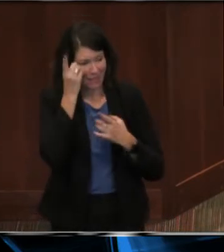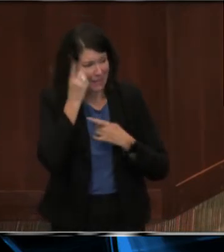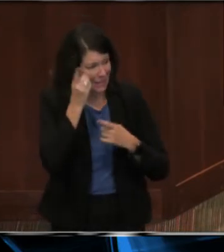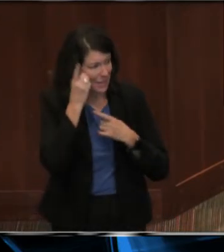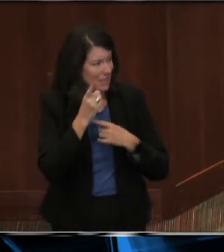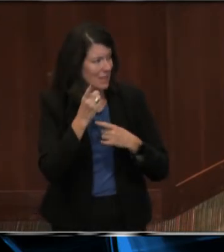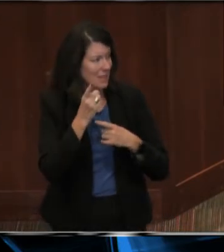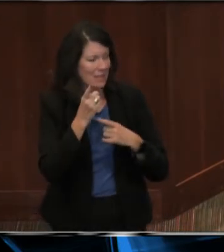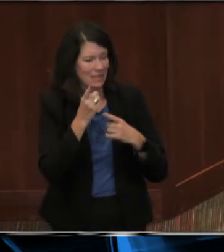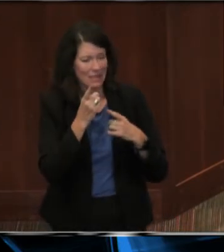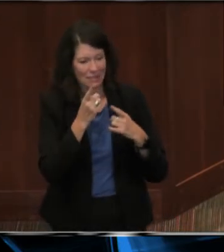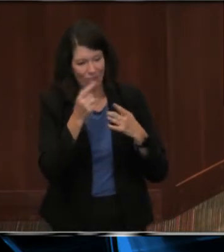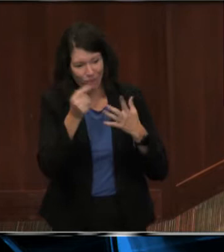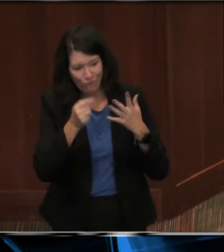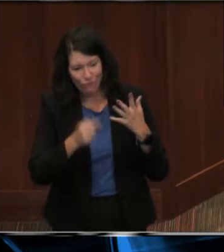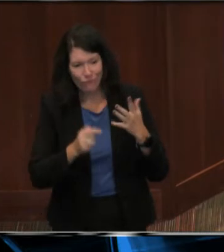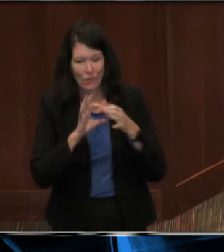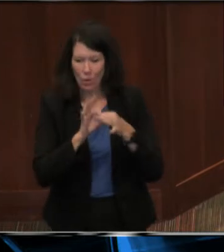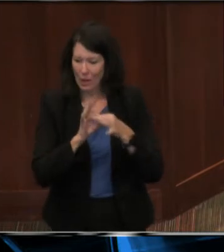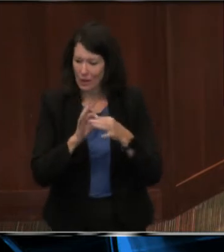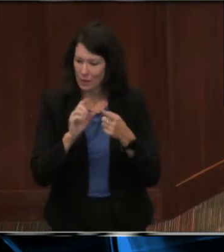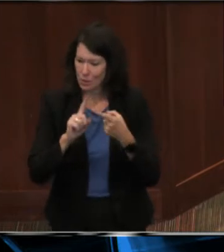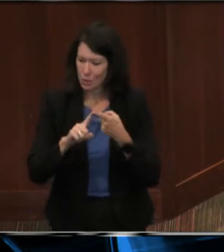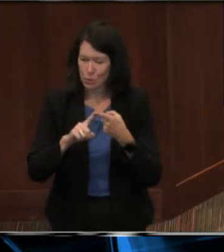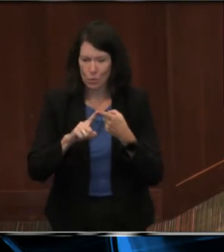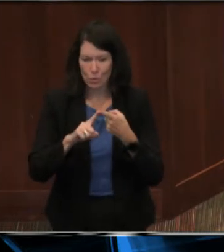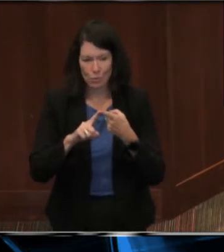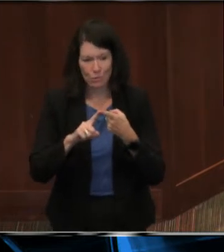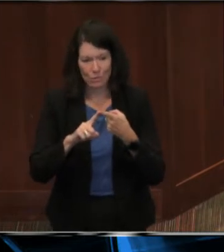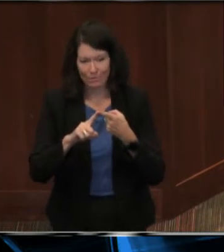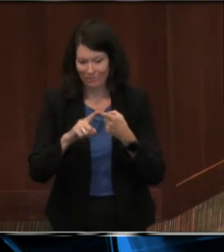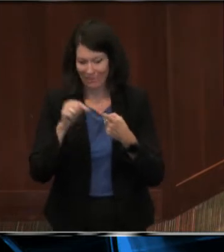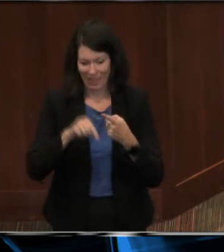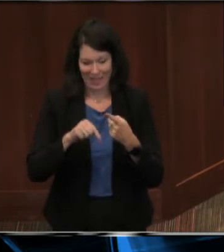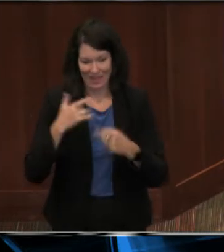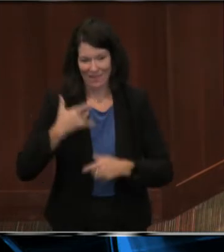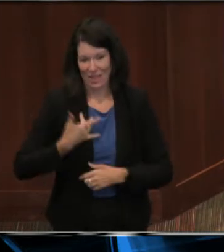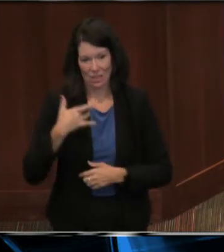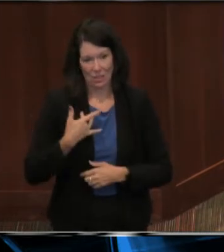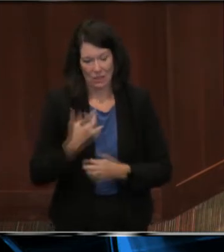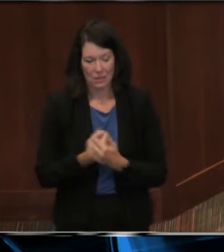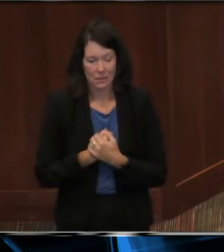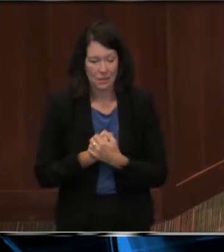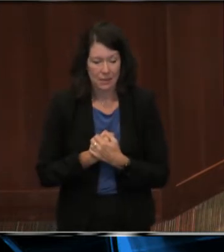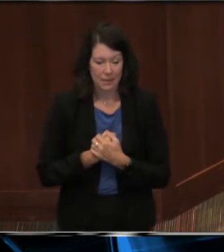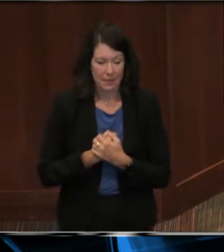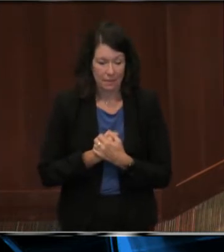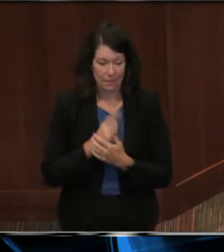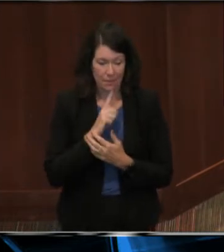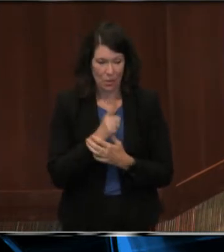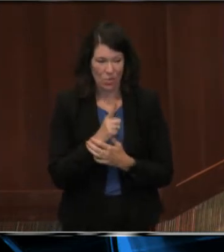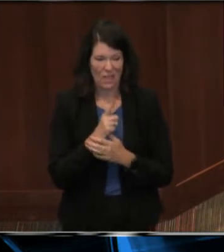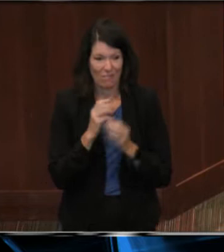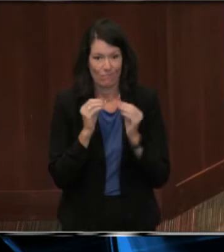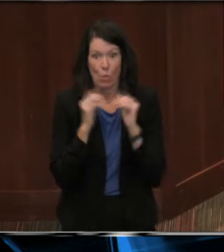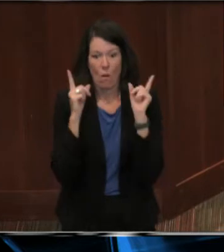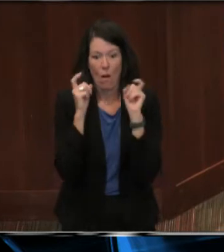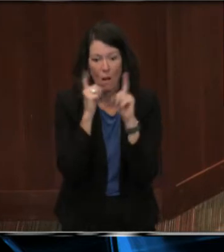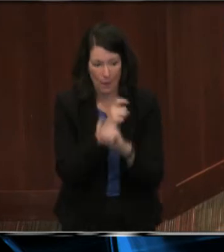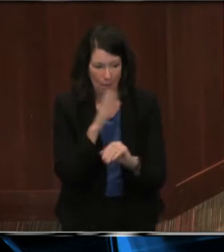disease picture related to just the nature of this infection. It is more